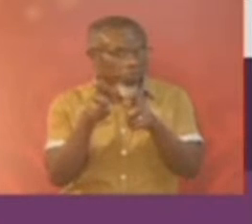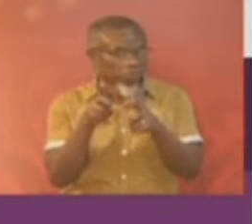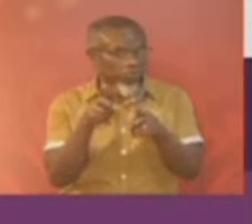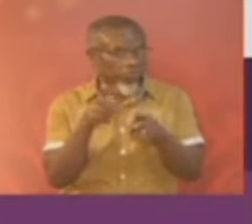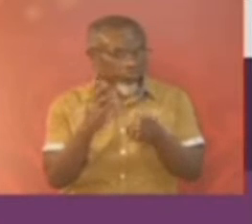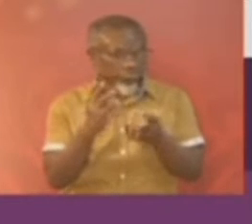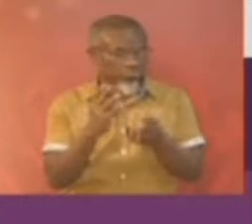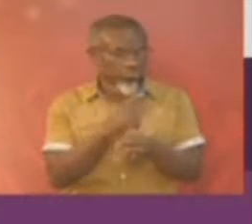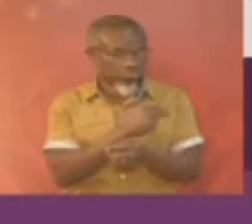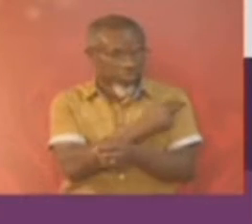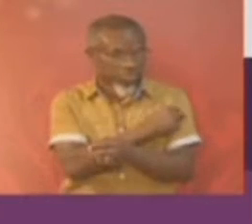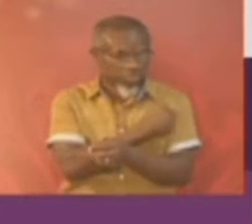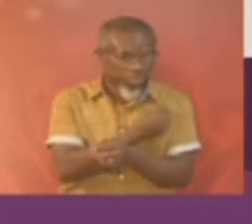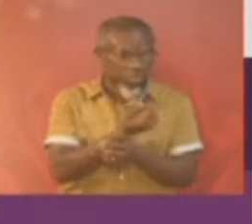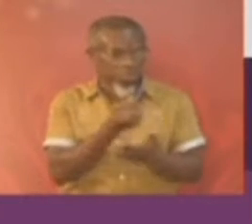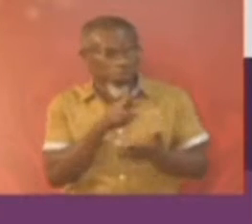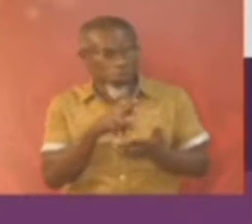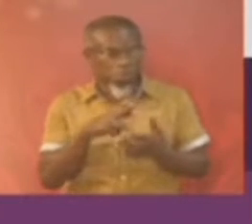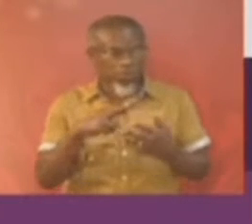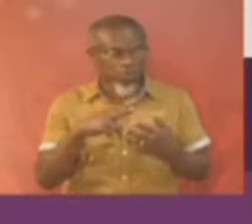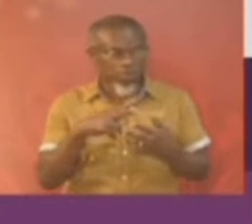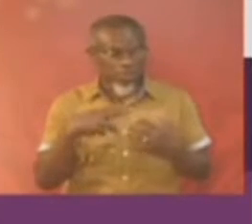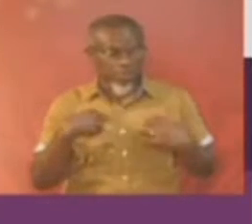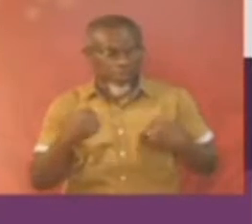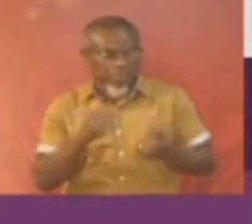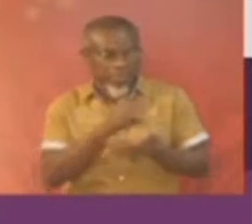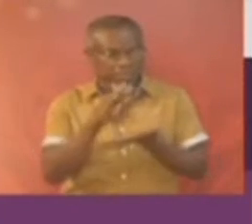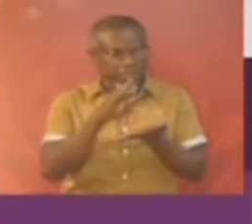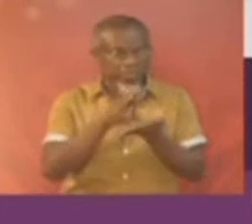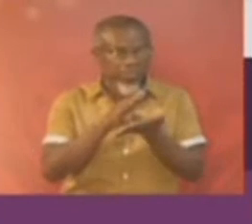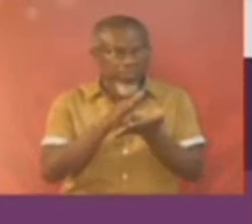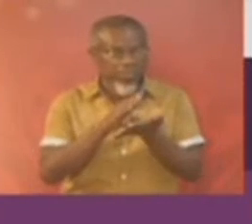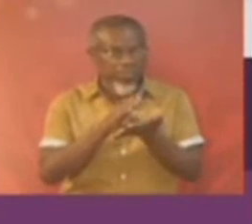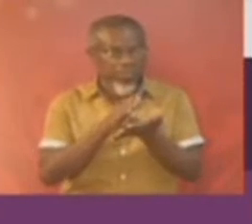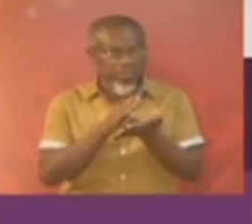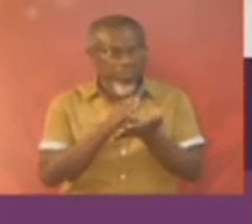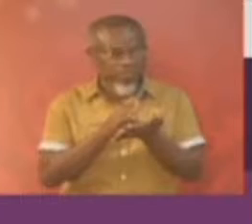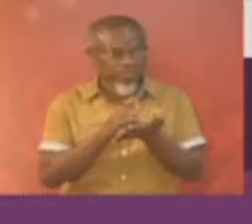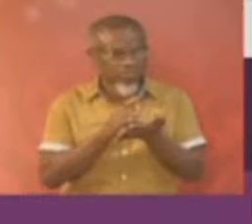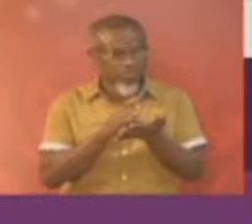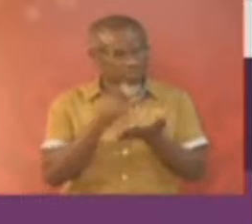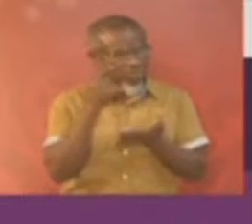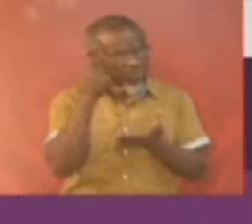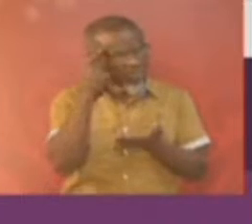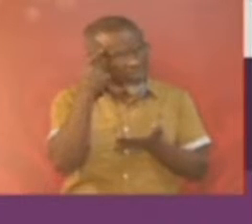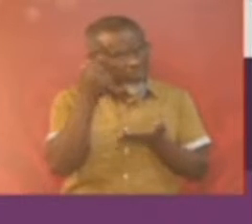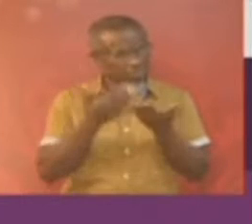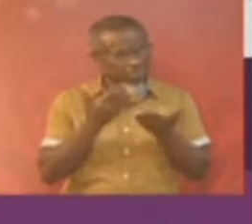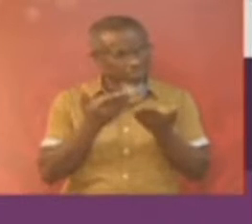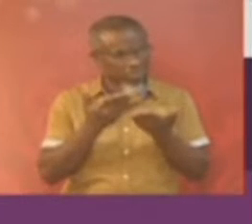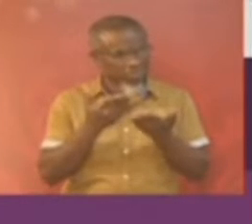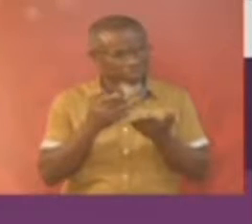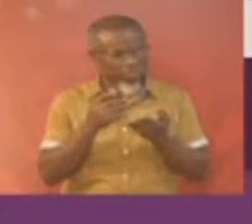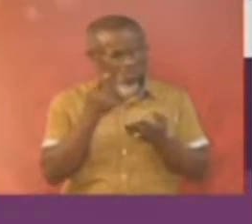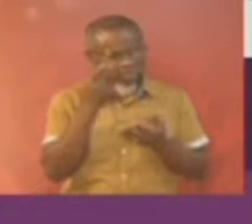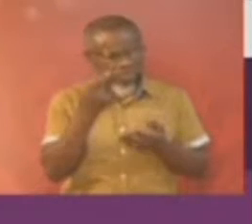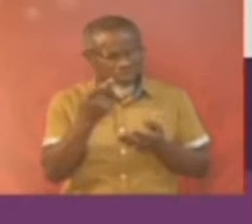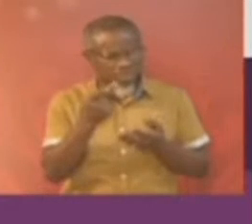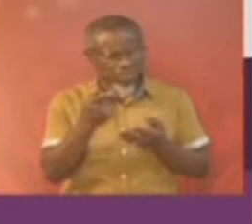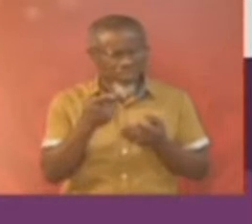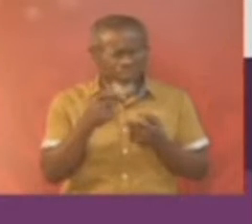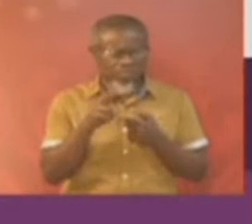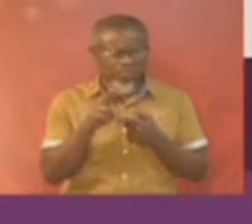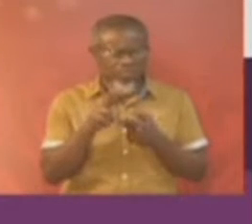the COVID-19 virus? And then secondly, do you worried about the St. George, Central, Carney, and Victoria